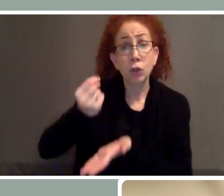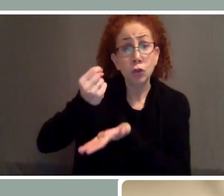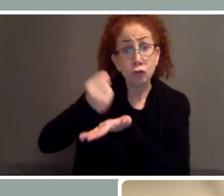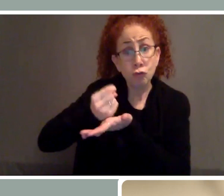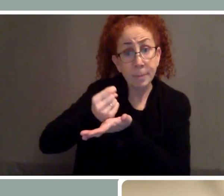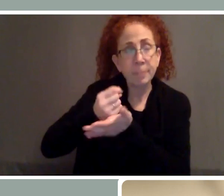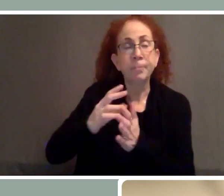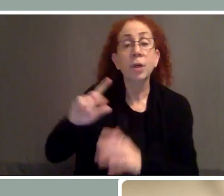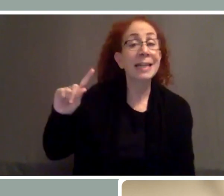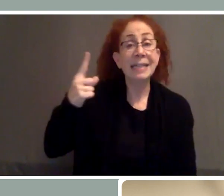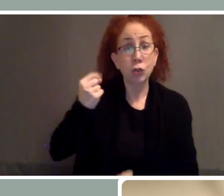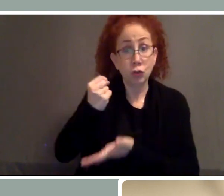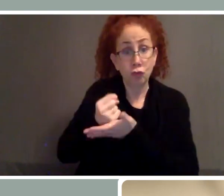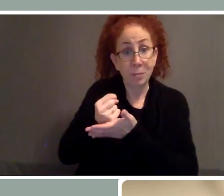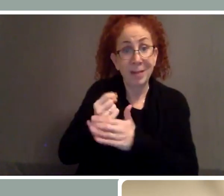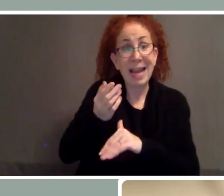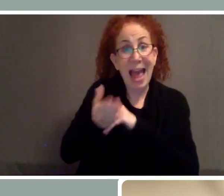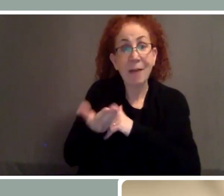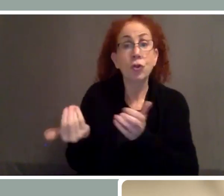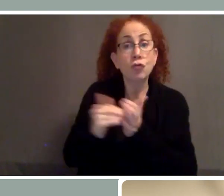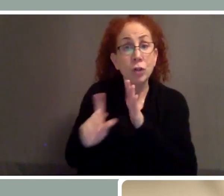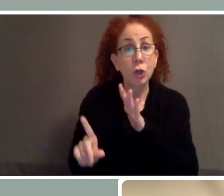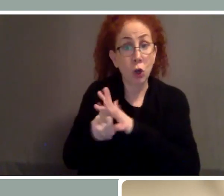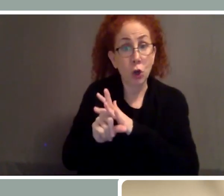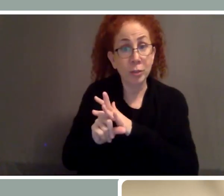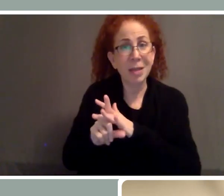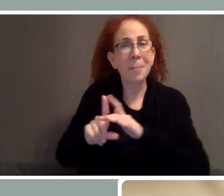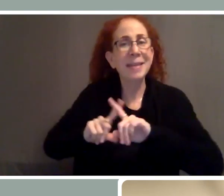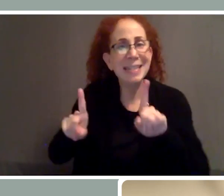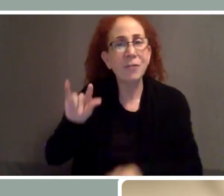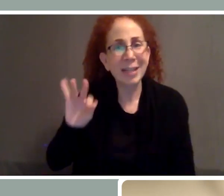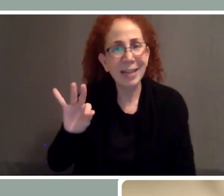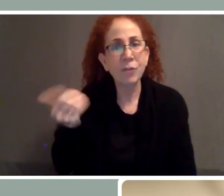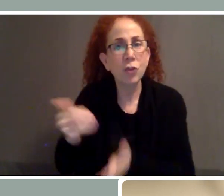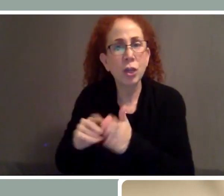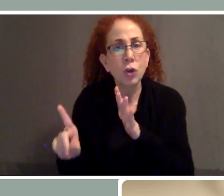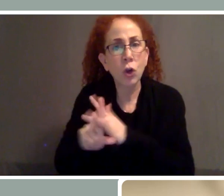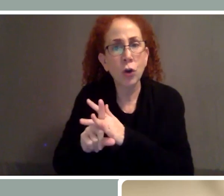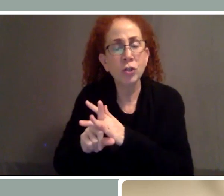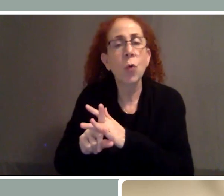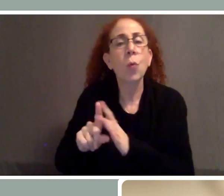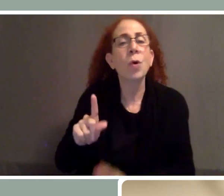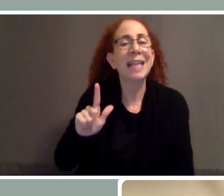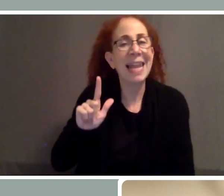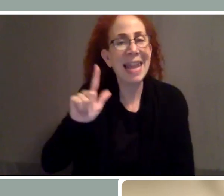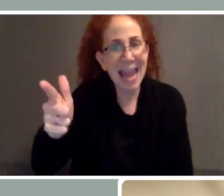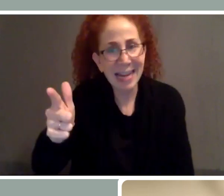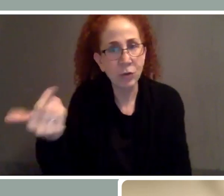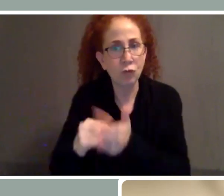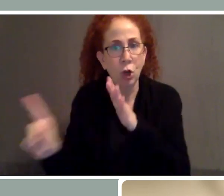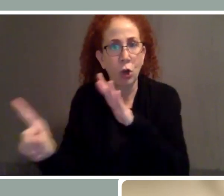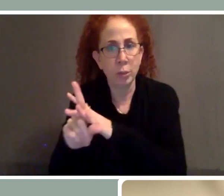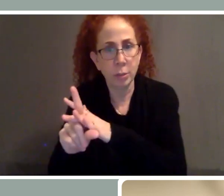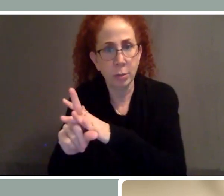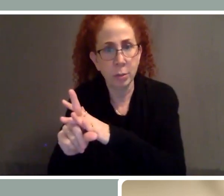an initial treatment after a recurrence be any different if the recurrence was a very late recurrence versus